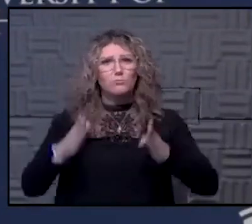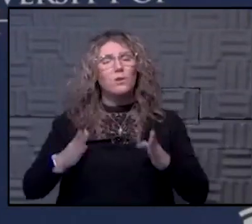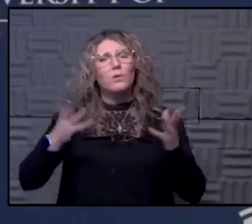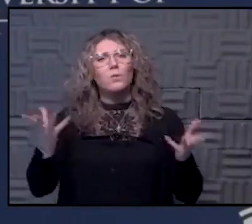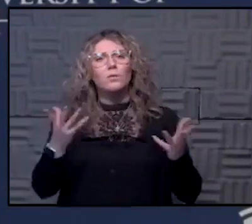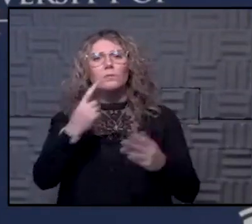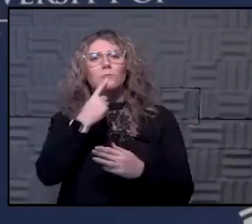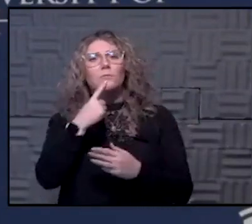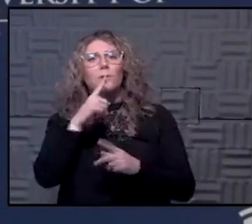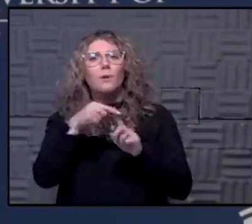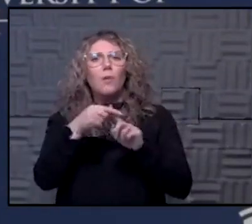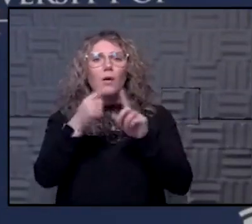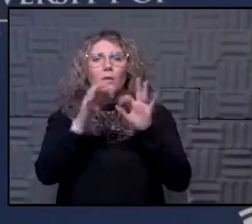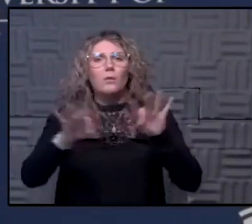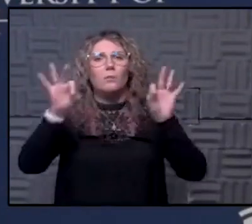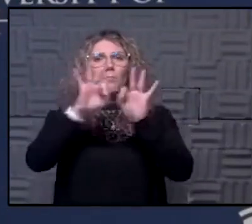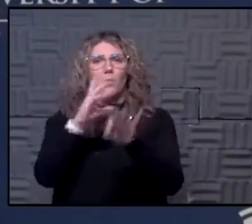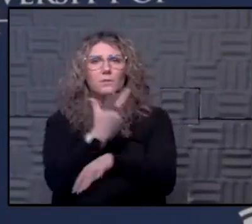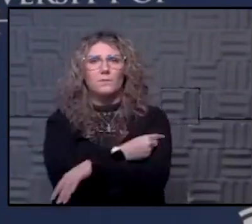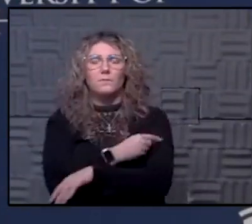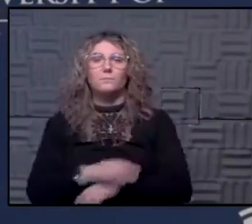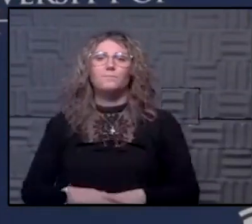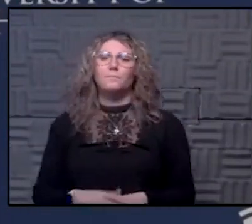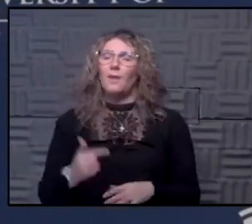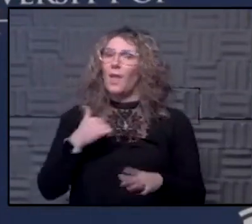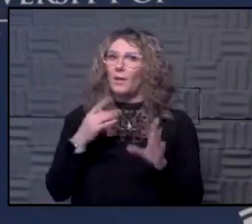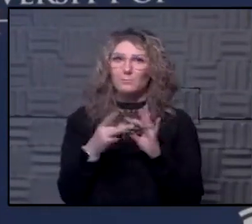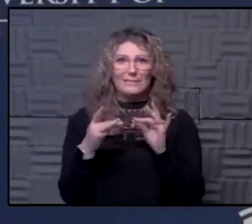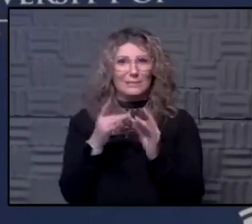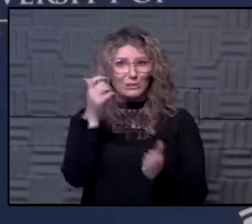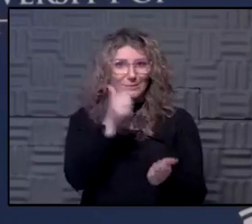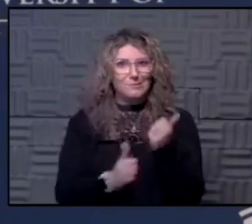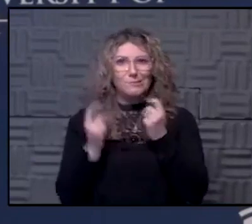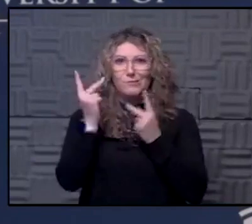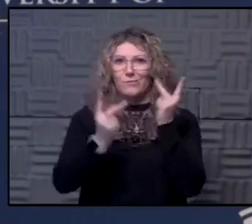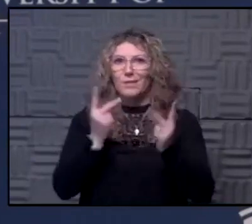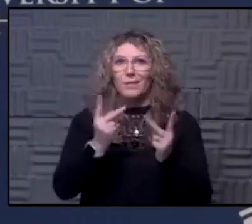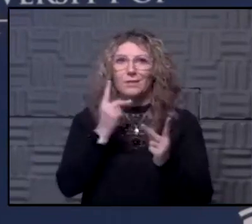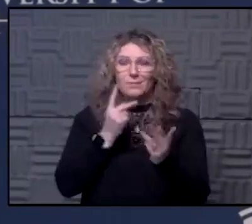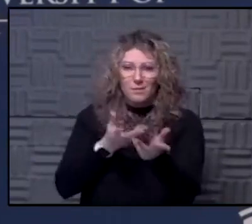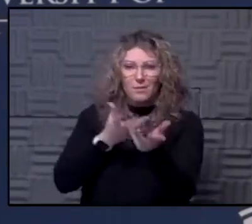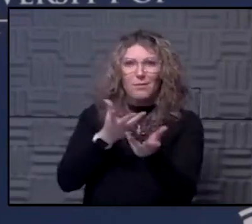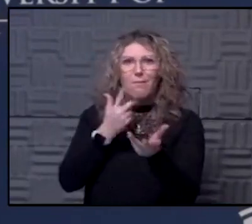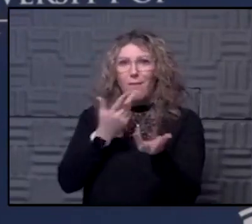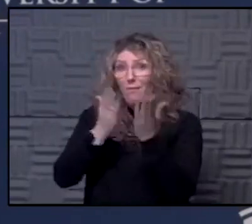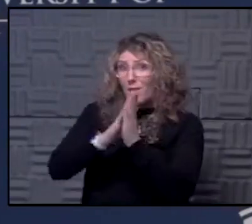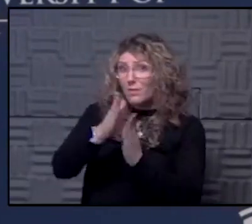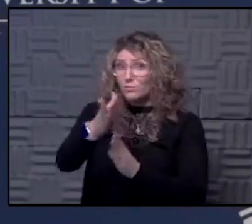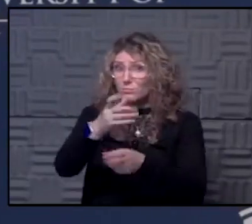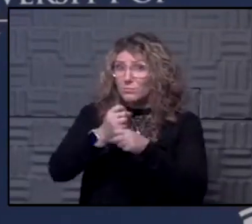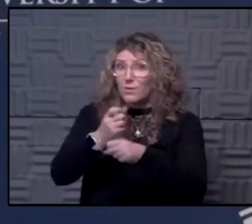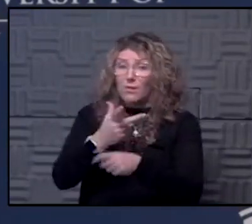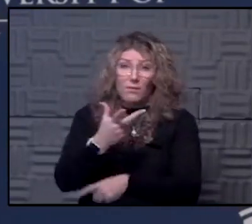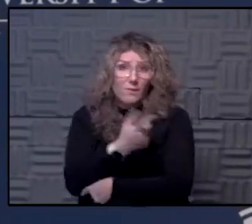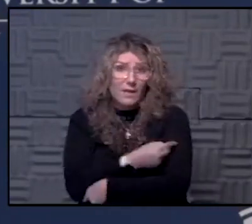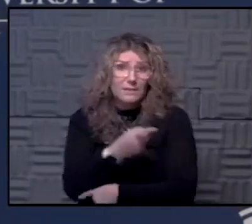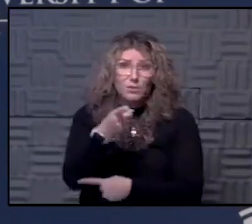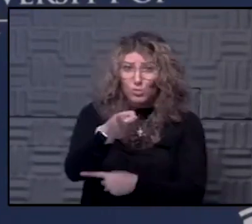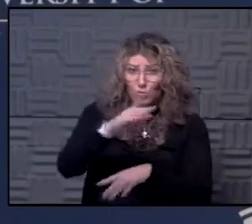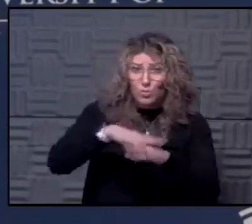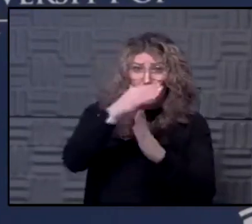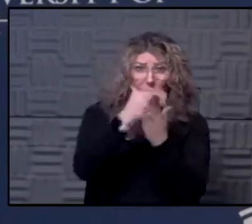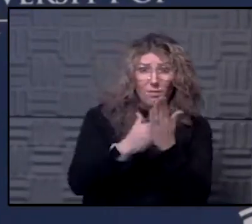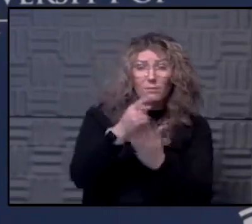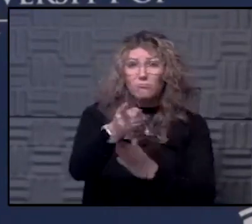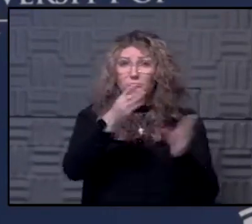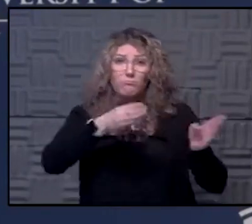saying about the importance of vaccination? I bring it up at every visit. I ask my patients if they've received it, if they've gotten on a list, are they planning to